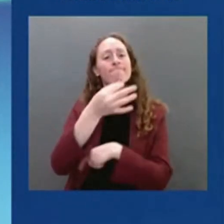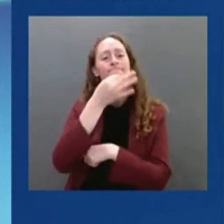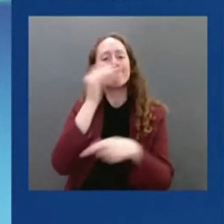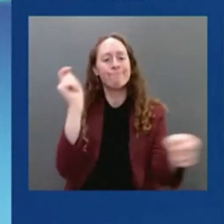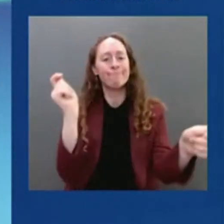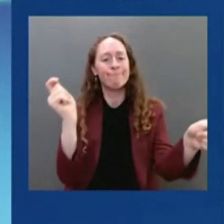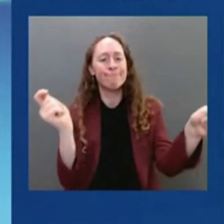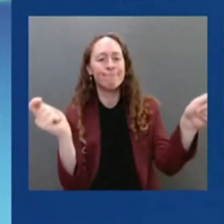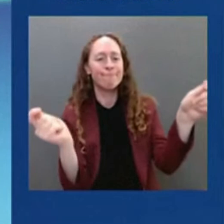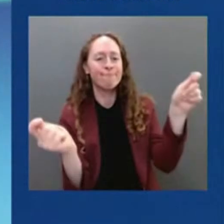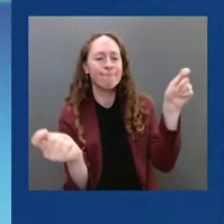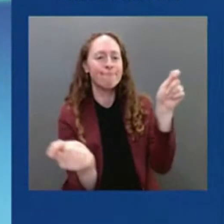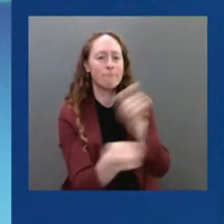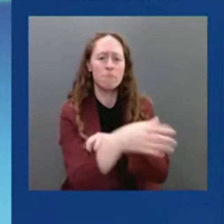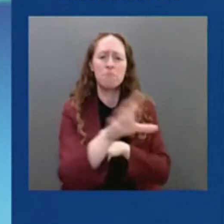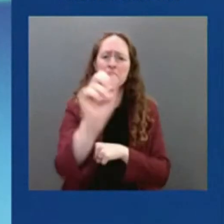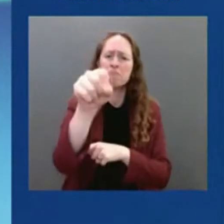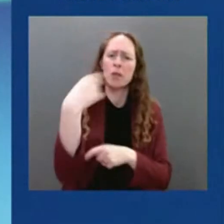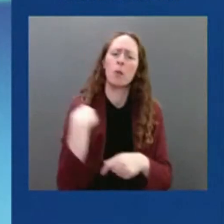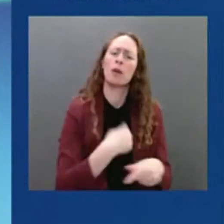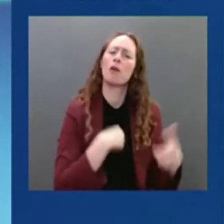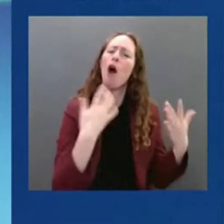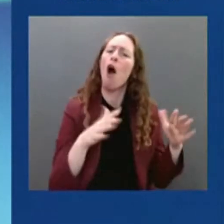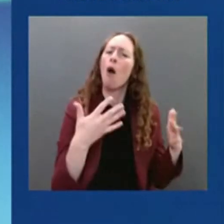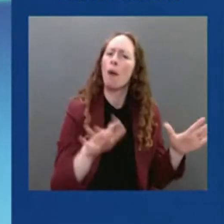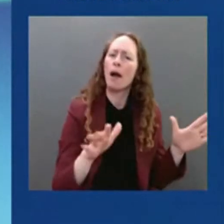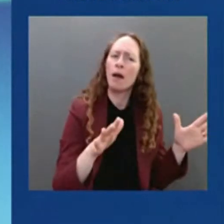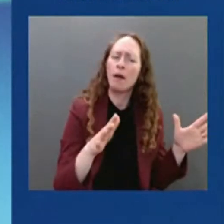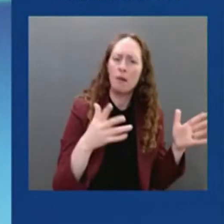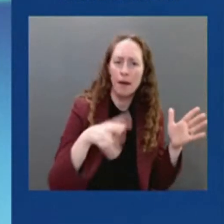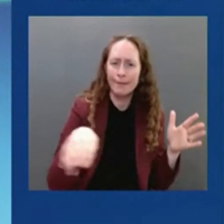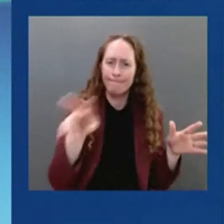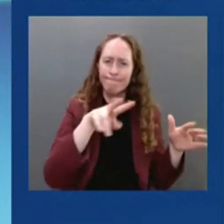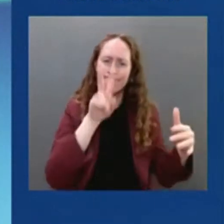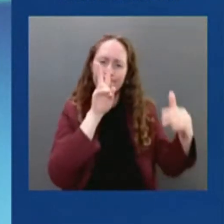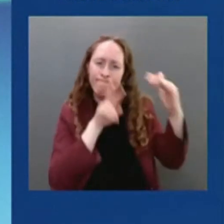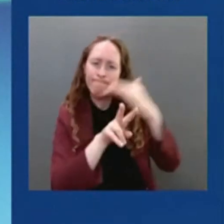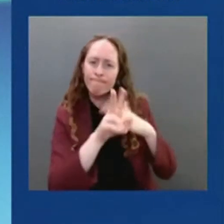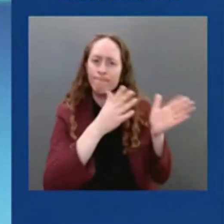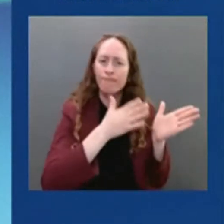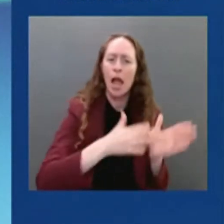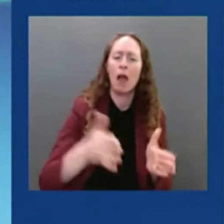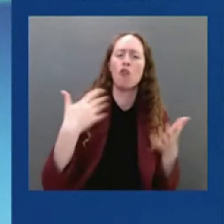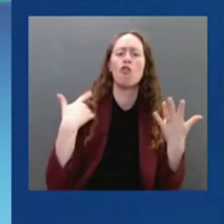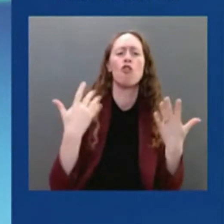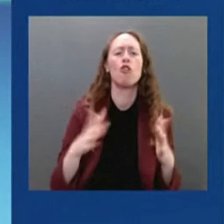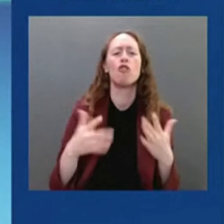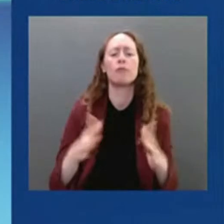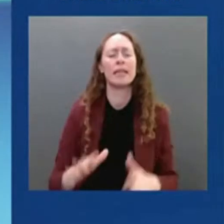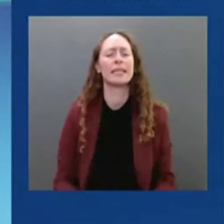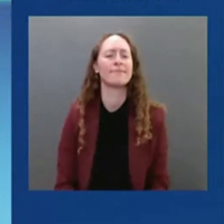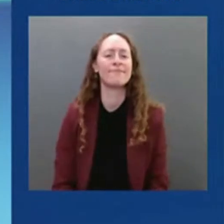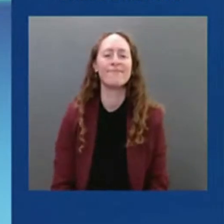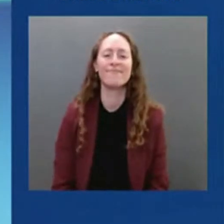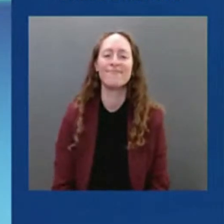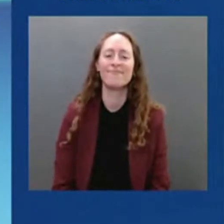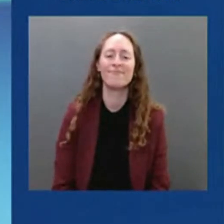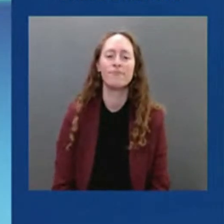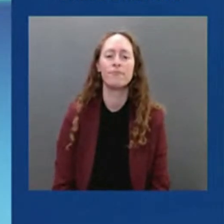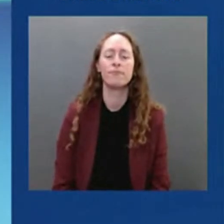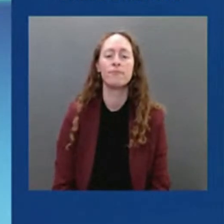to the American people is this. BA.5 is something we're closely monitoring, and most importantly, we know how to